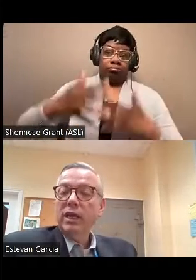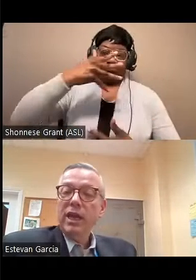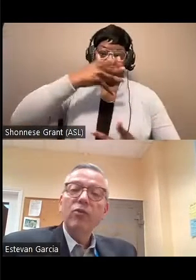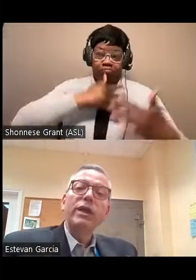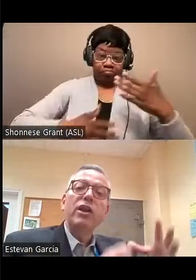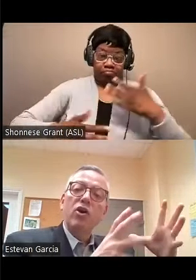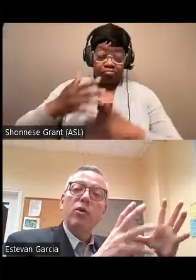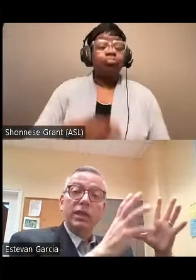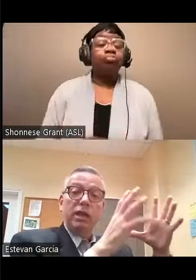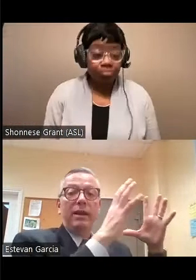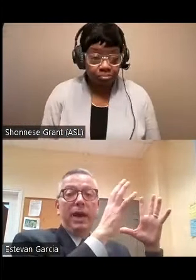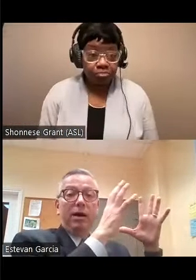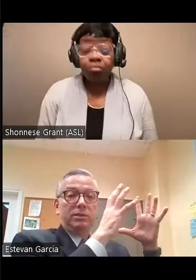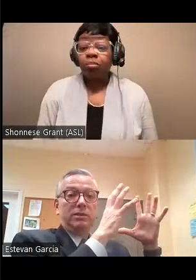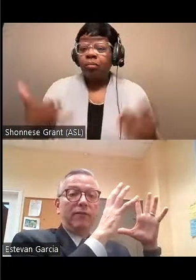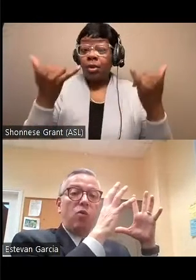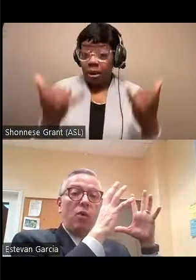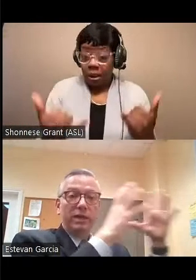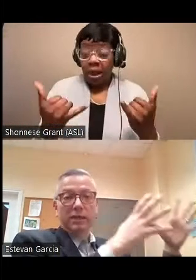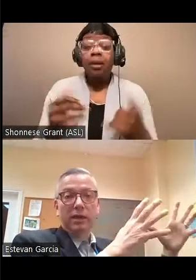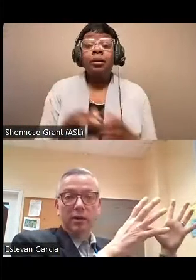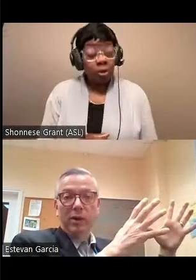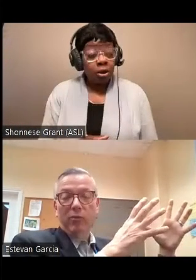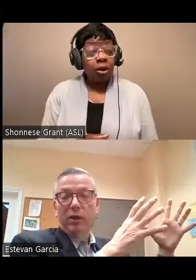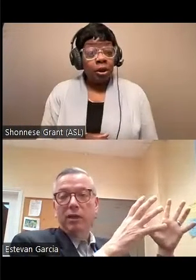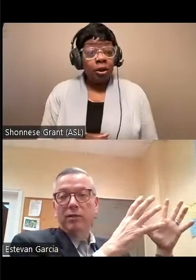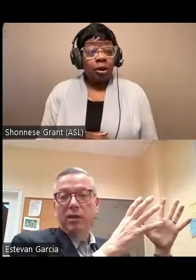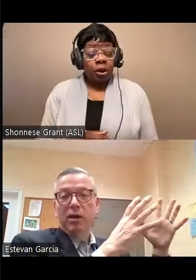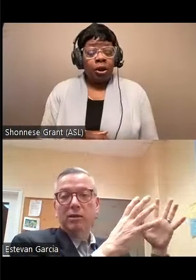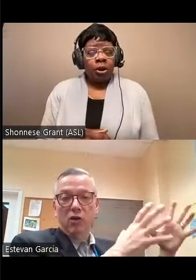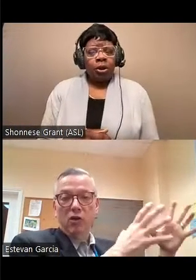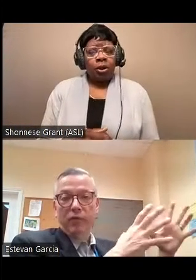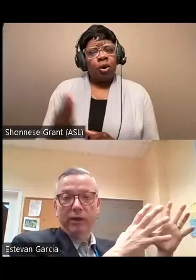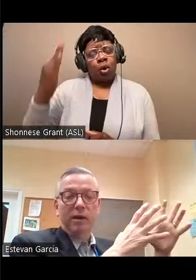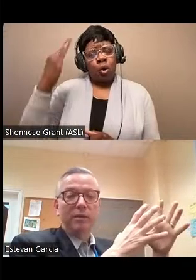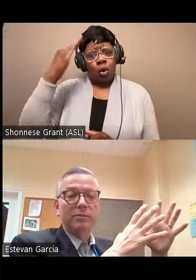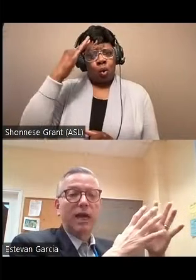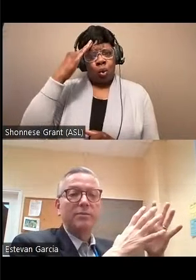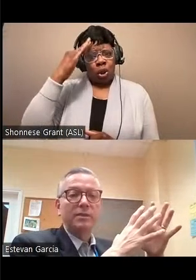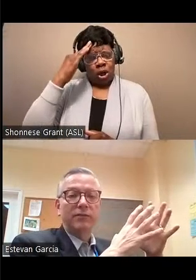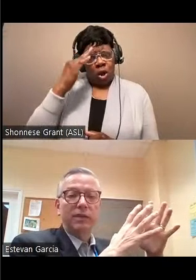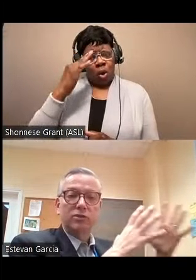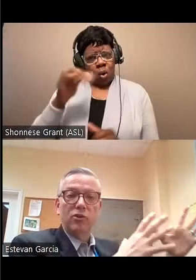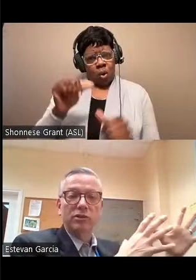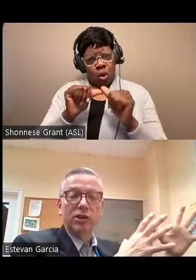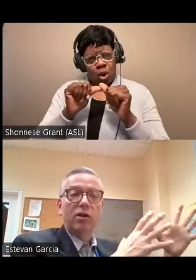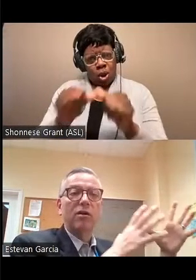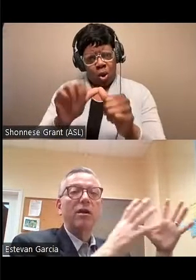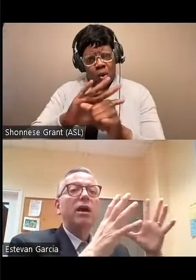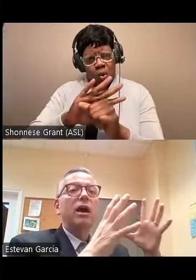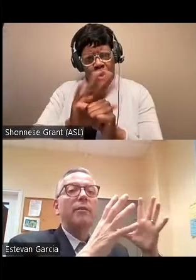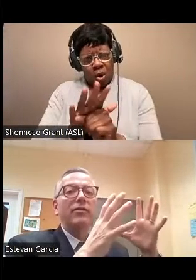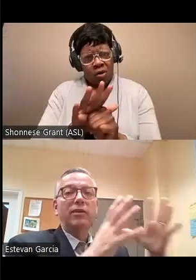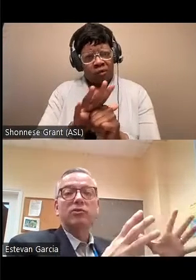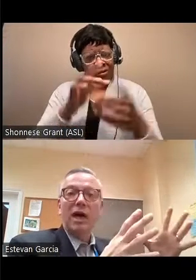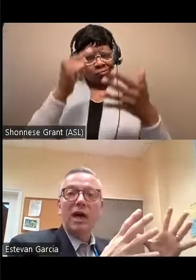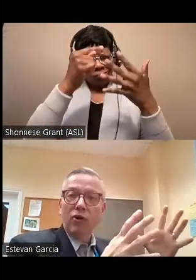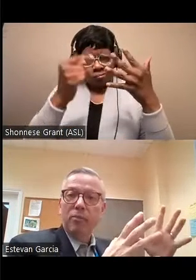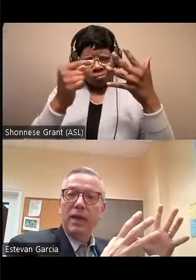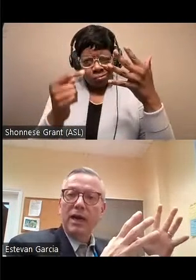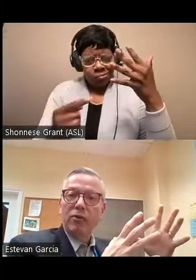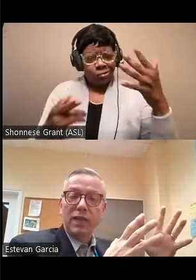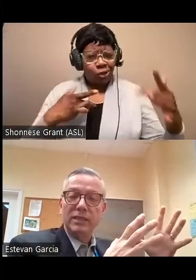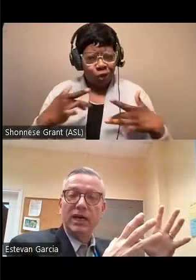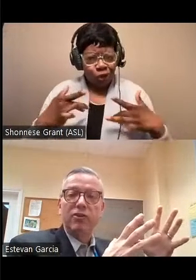So now that we know a little bit about kind of what the long COVID types of concerns are, I think there's